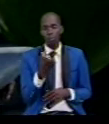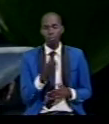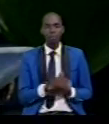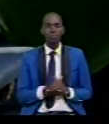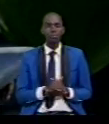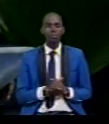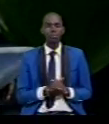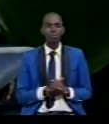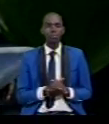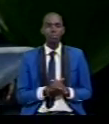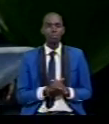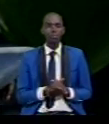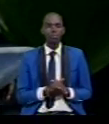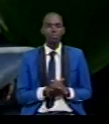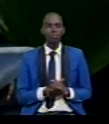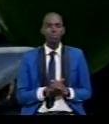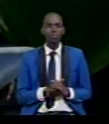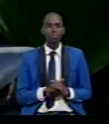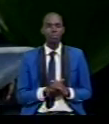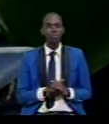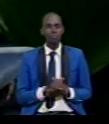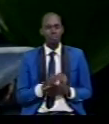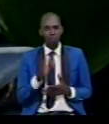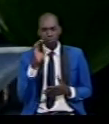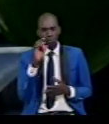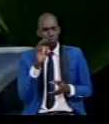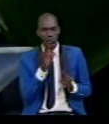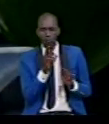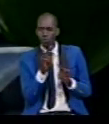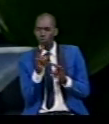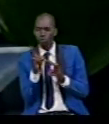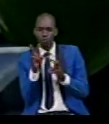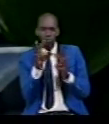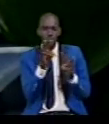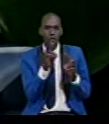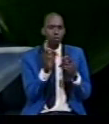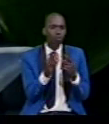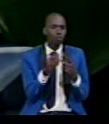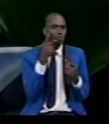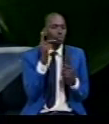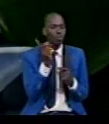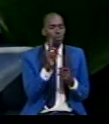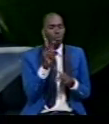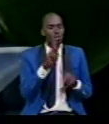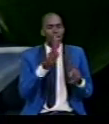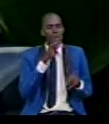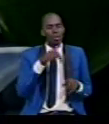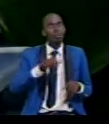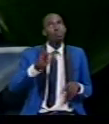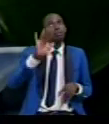look to where there are still people and attend to them.